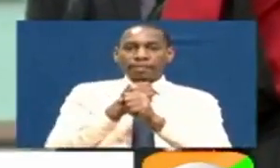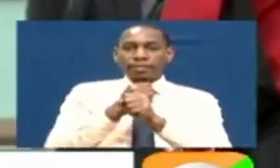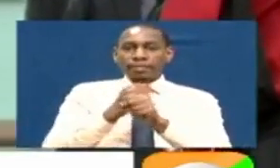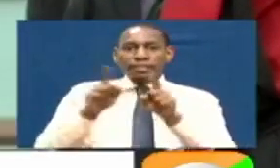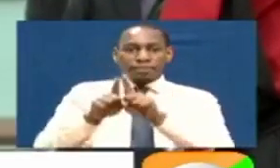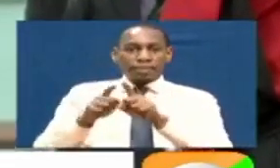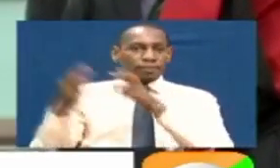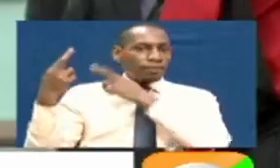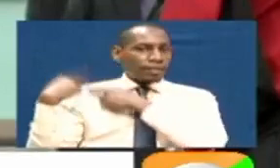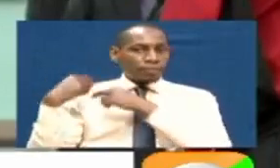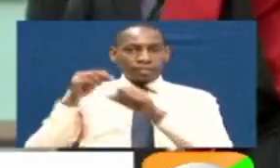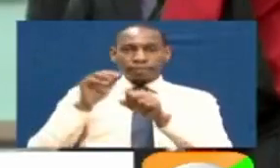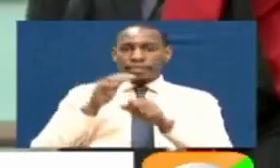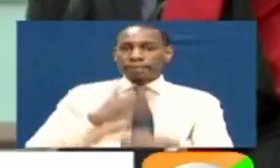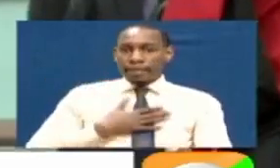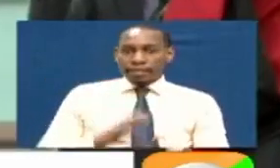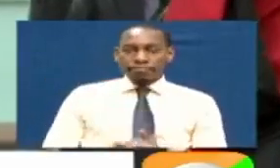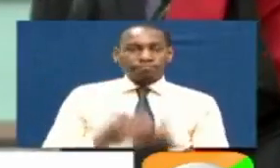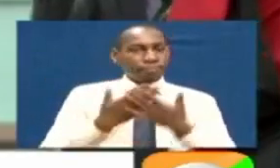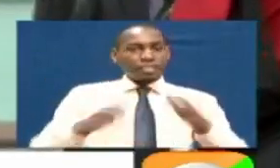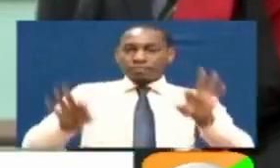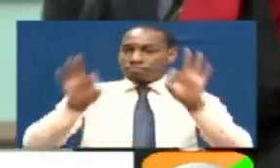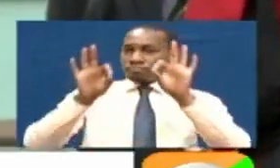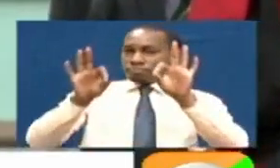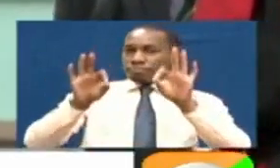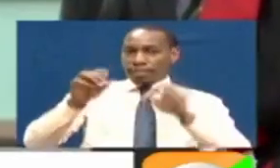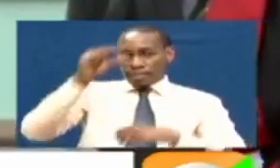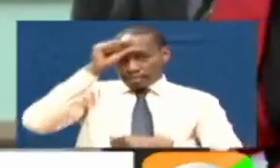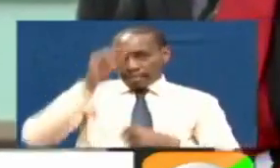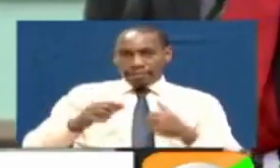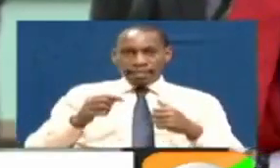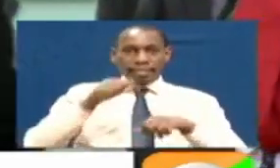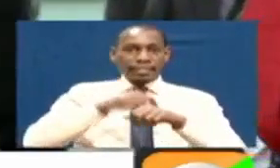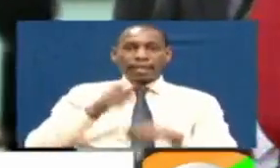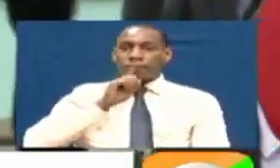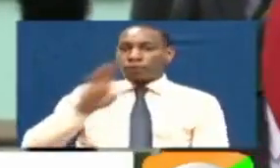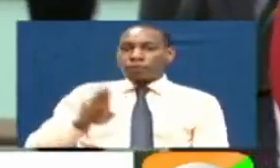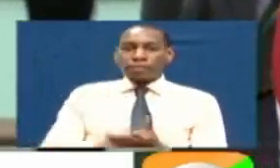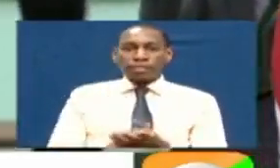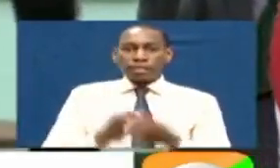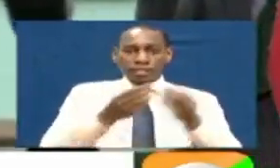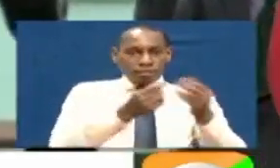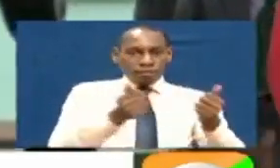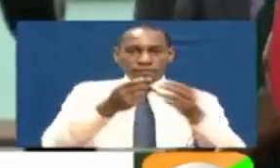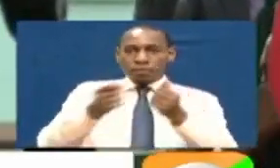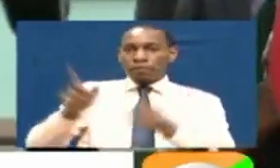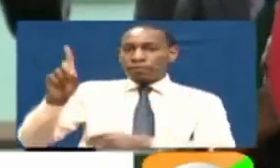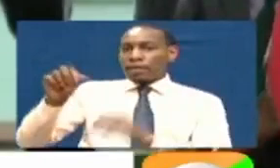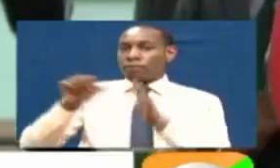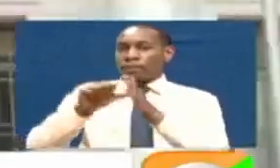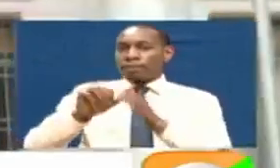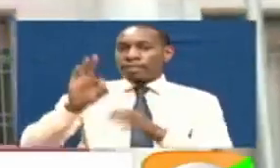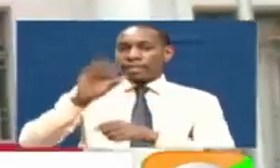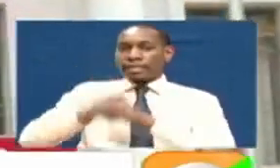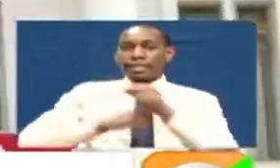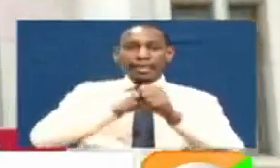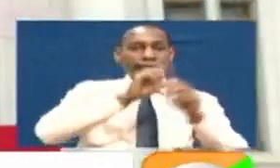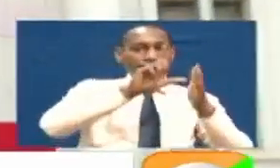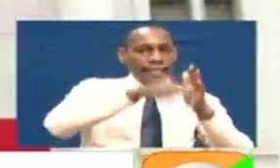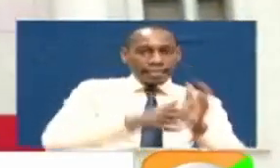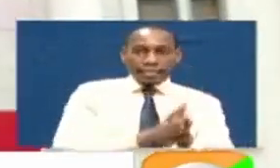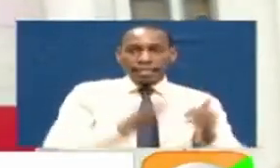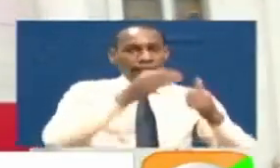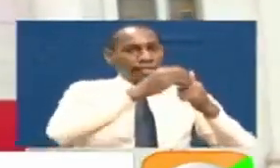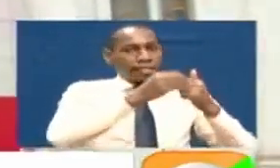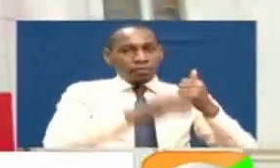perform my functions. Things looked rosy for the governor as he pledged to fix the capital city, but 3 years on, he has